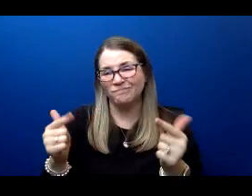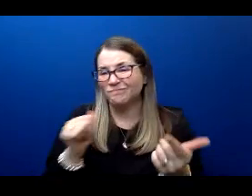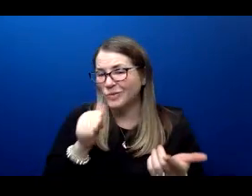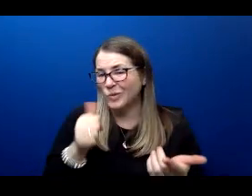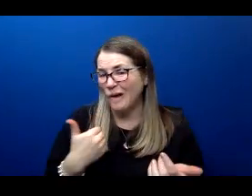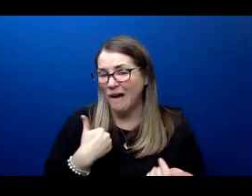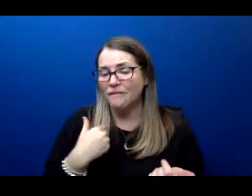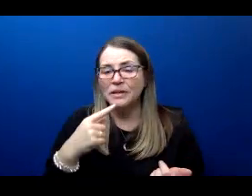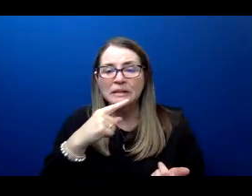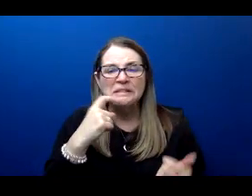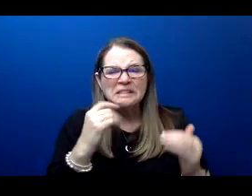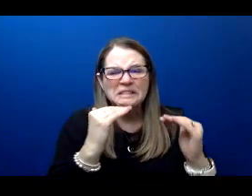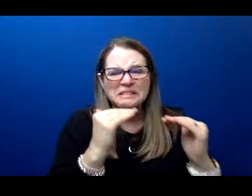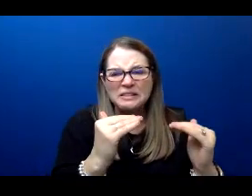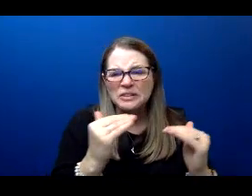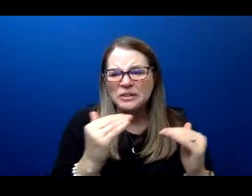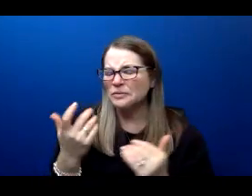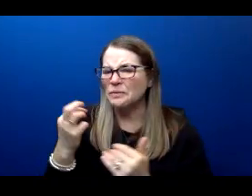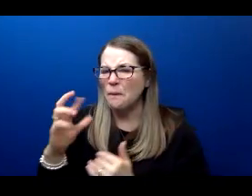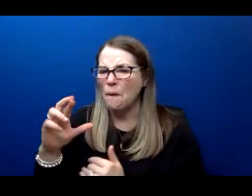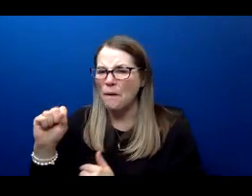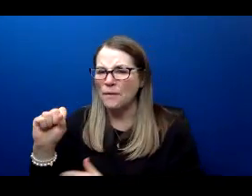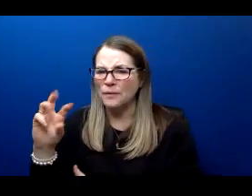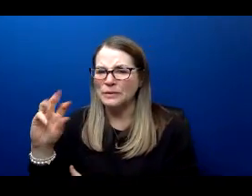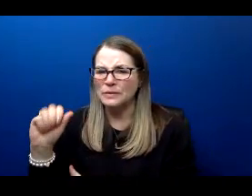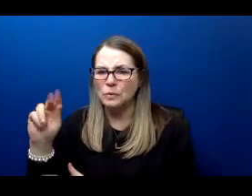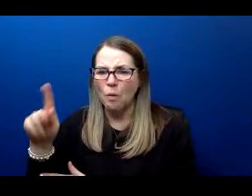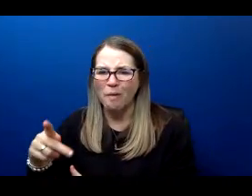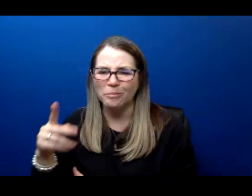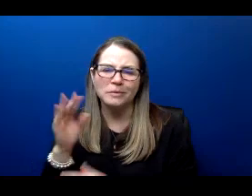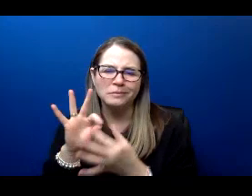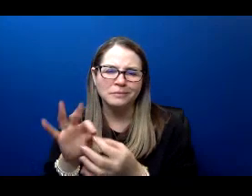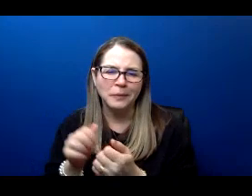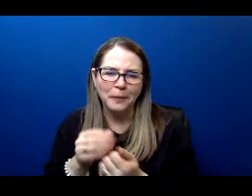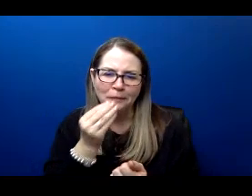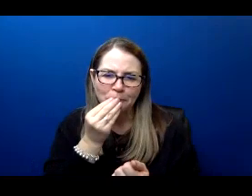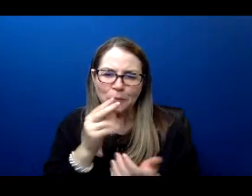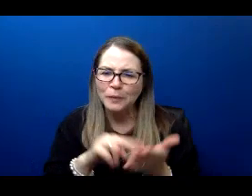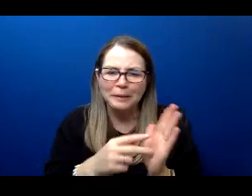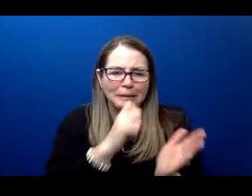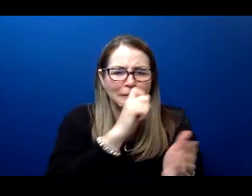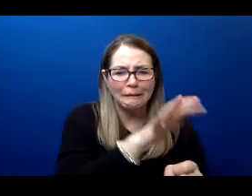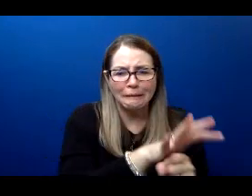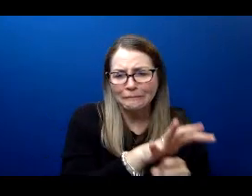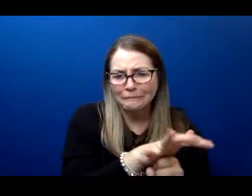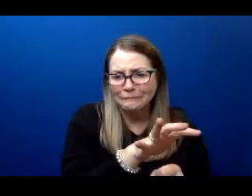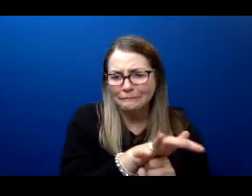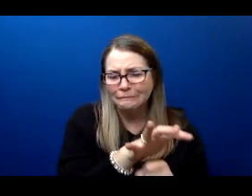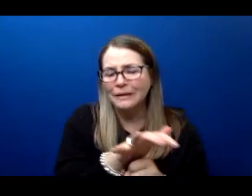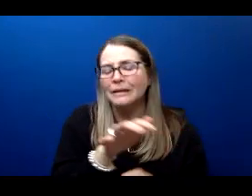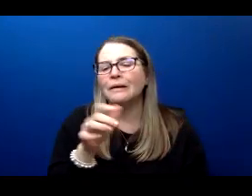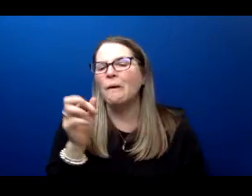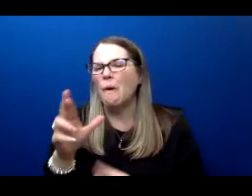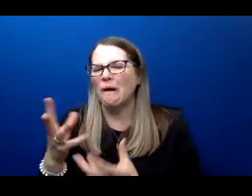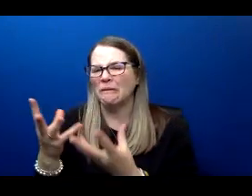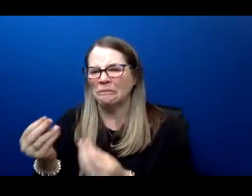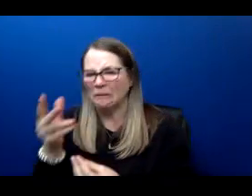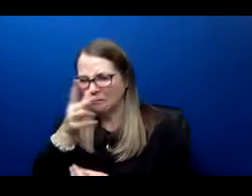or food swamps. So an encouragement this month to advocate for eating of healthy fruits and vegetables. It's also